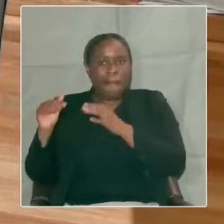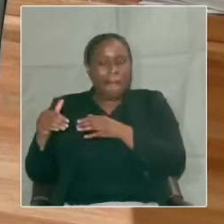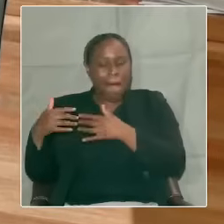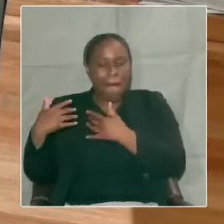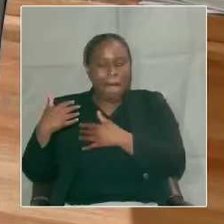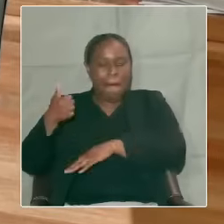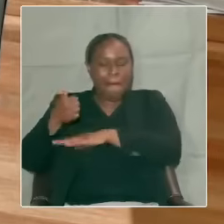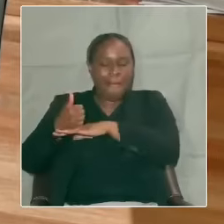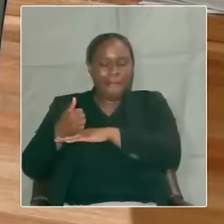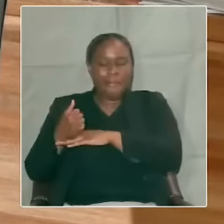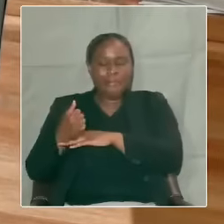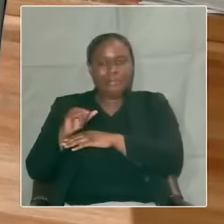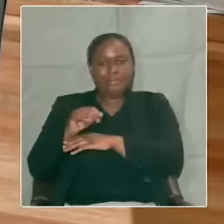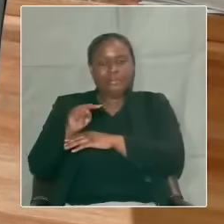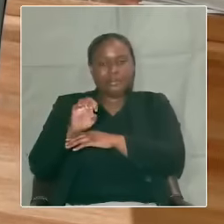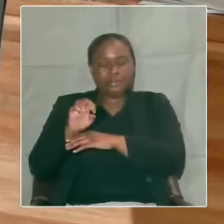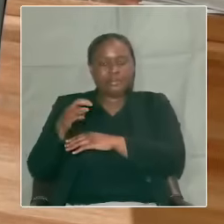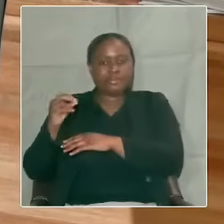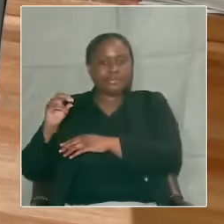in June 2018